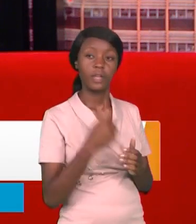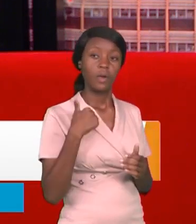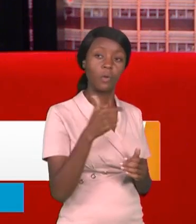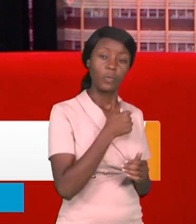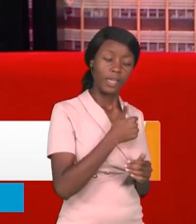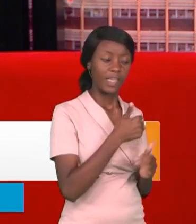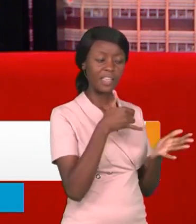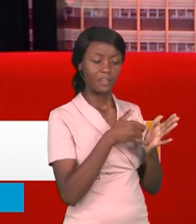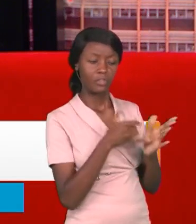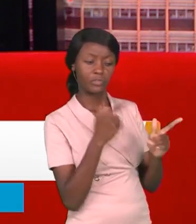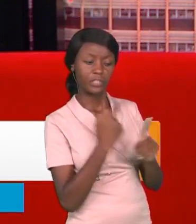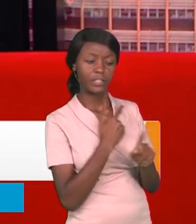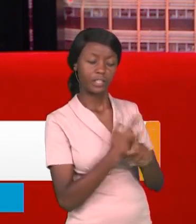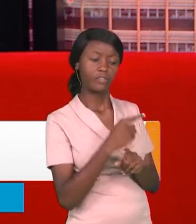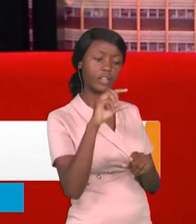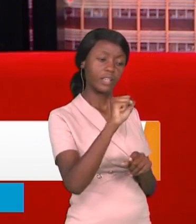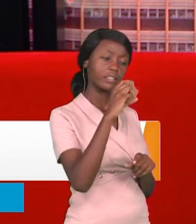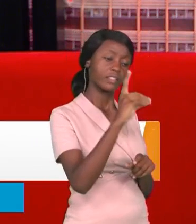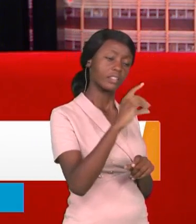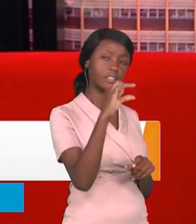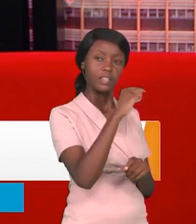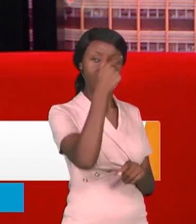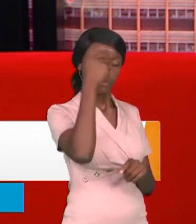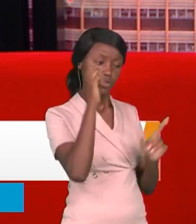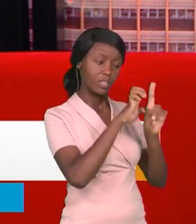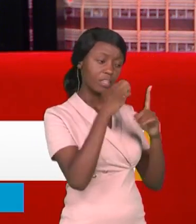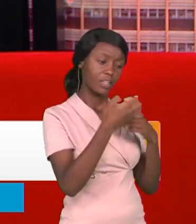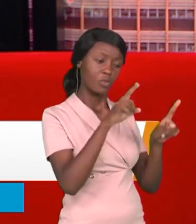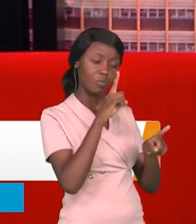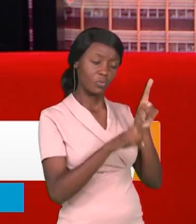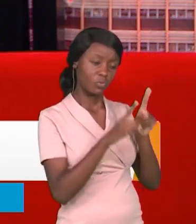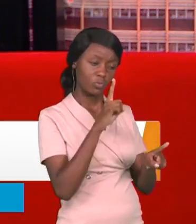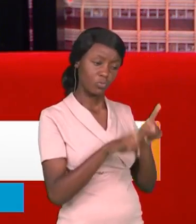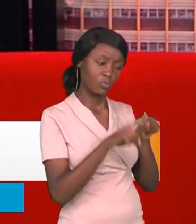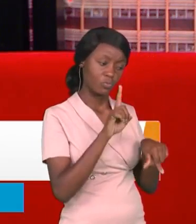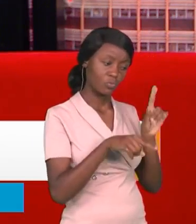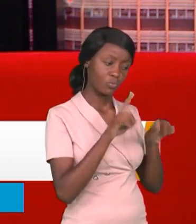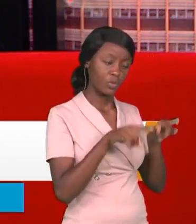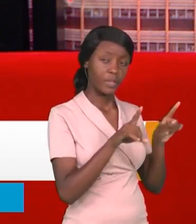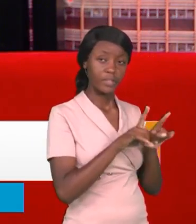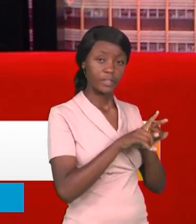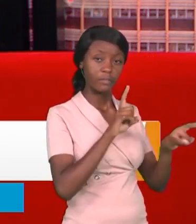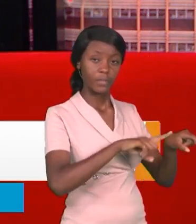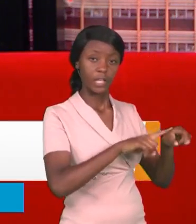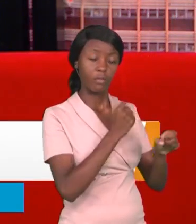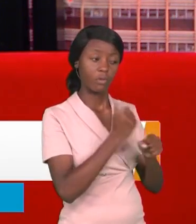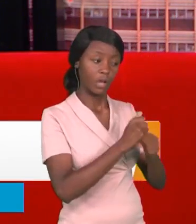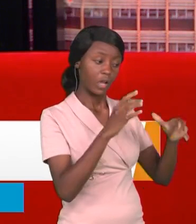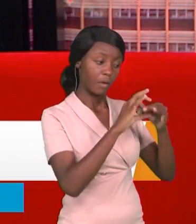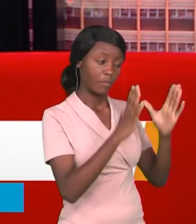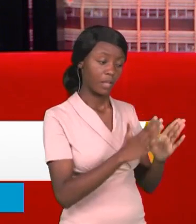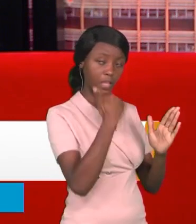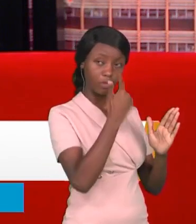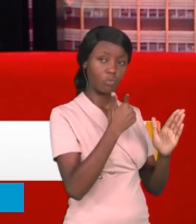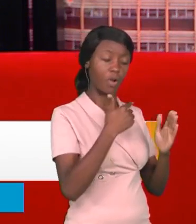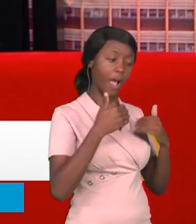cut across a number of SDGs because environment is cross-cutting, and whenever we work with a partner who a particular